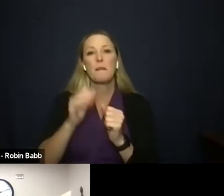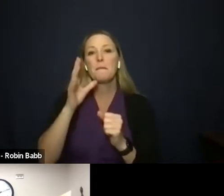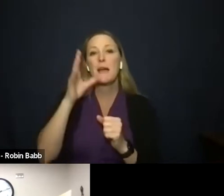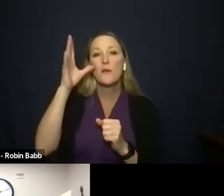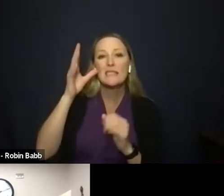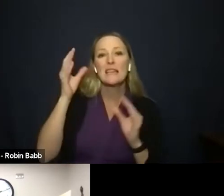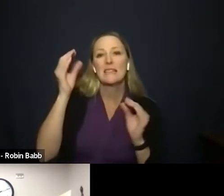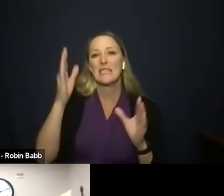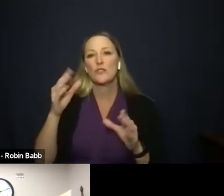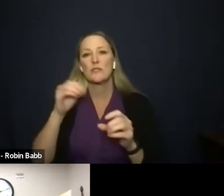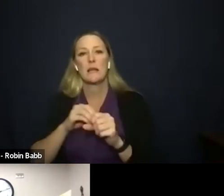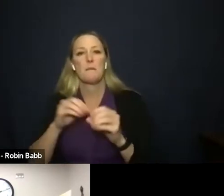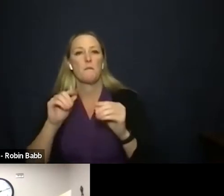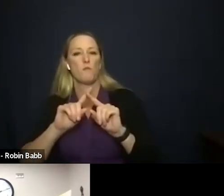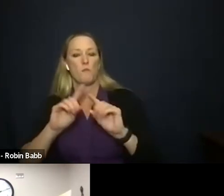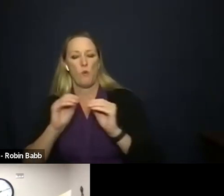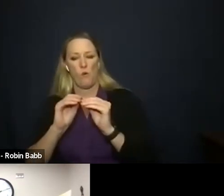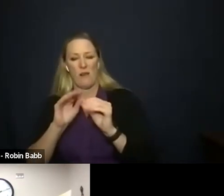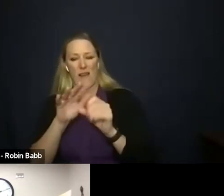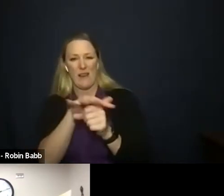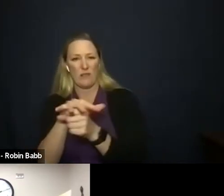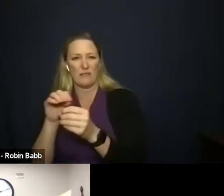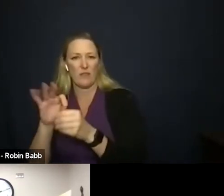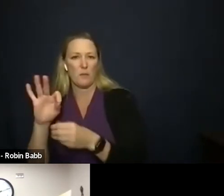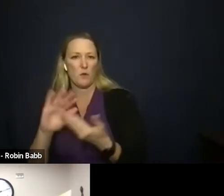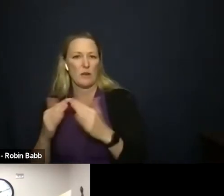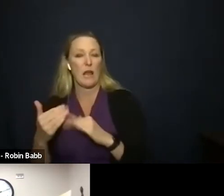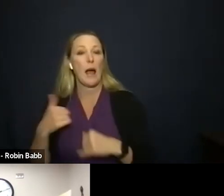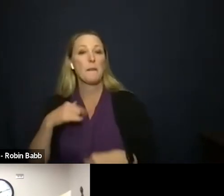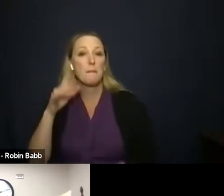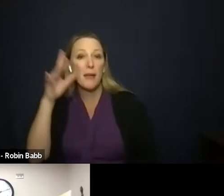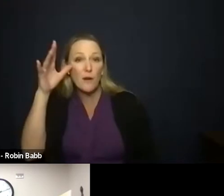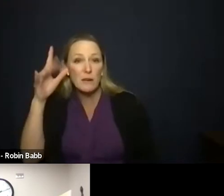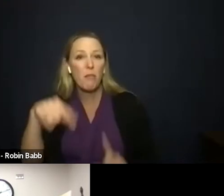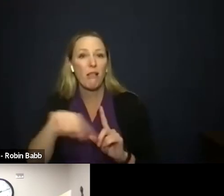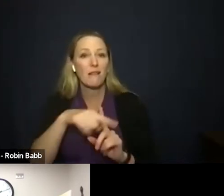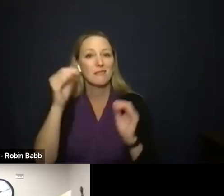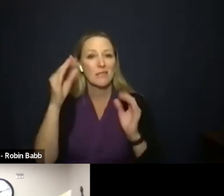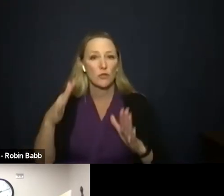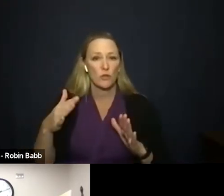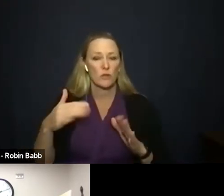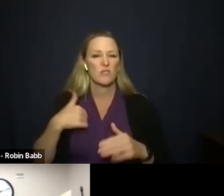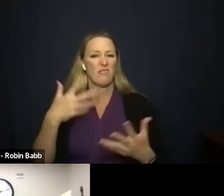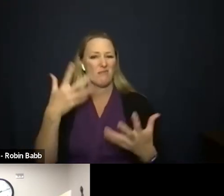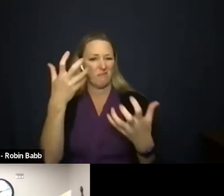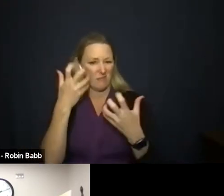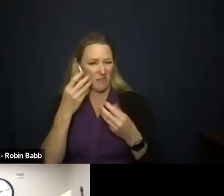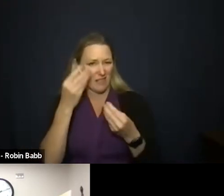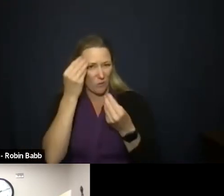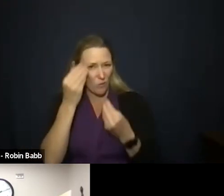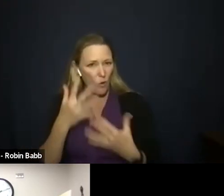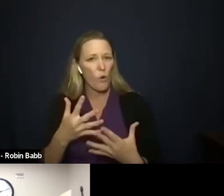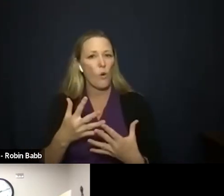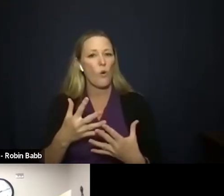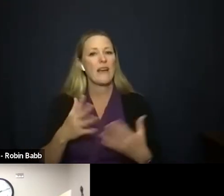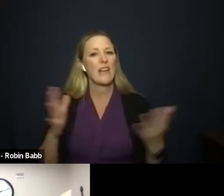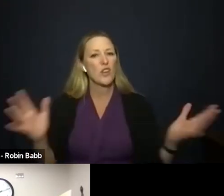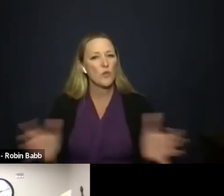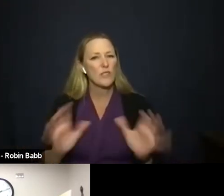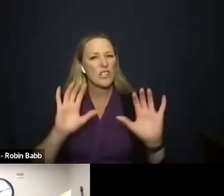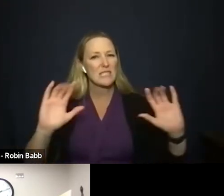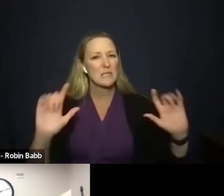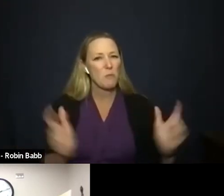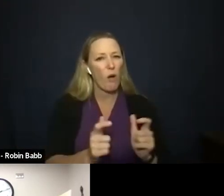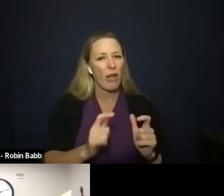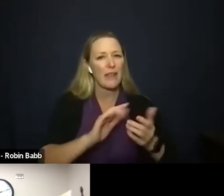pockets of our community as both a parent and a teacher i would like to say that that encouraging those smaller neighborhood relationships will help build